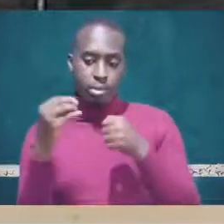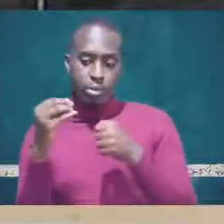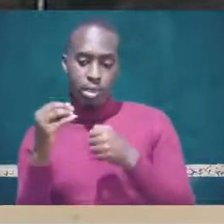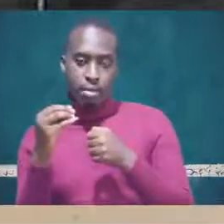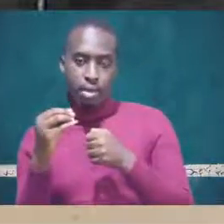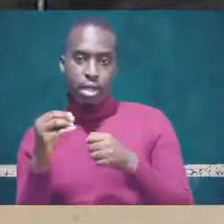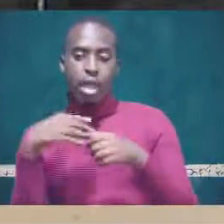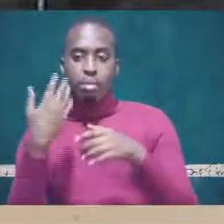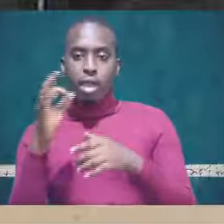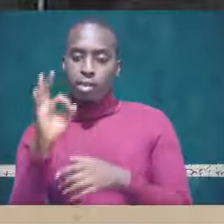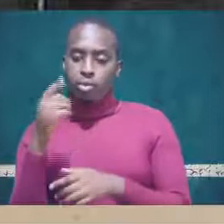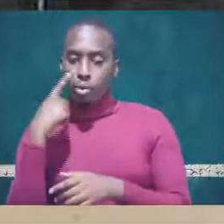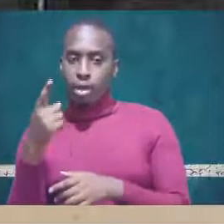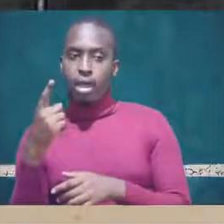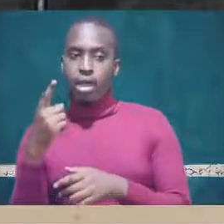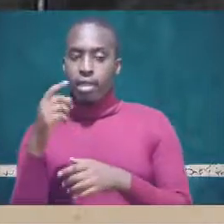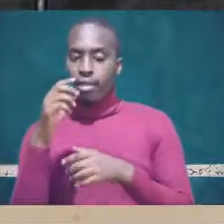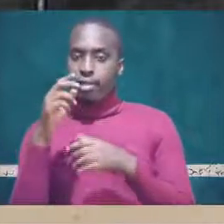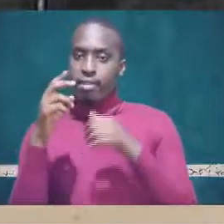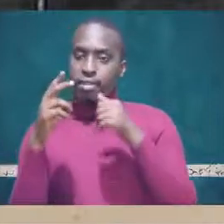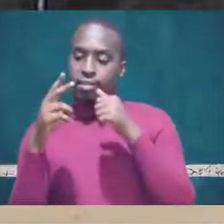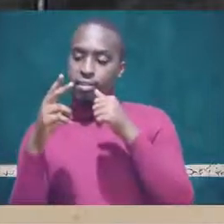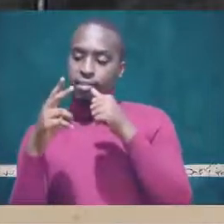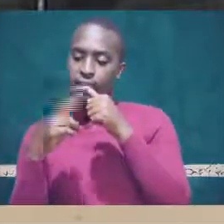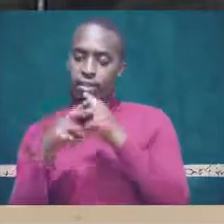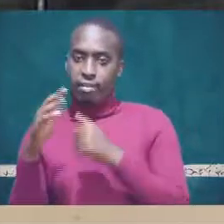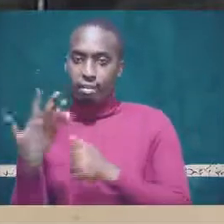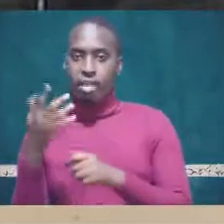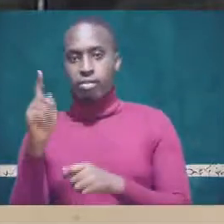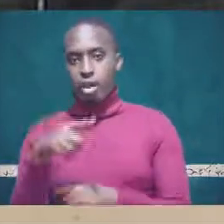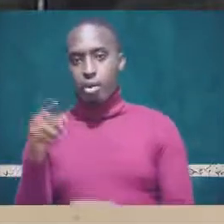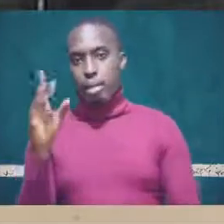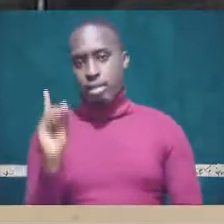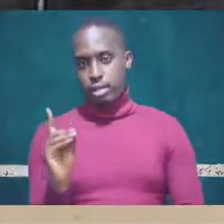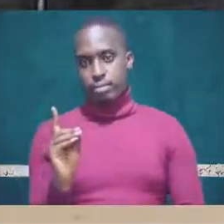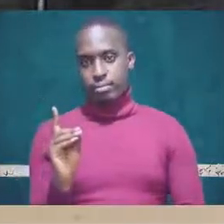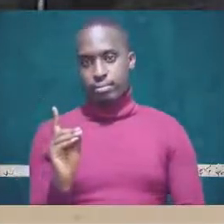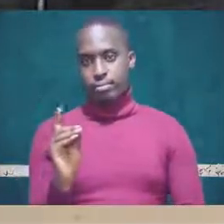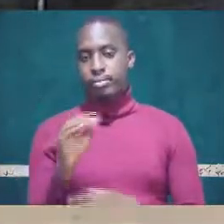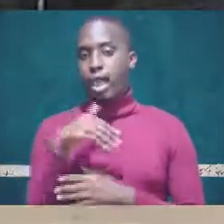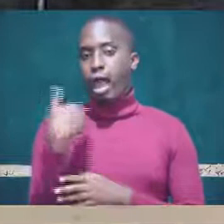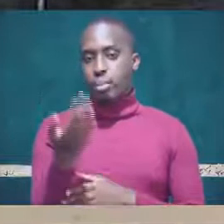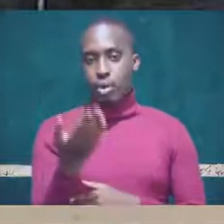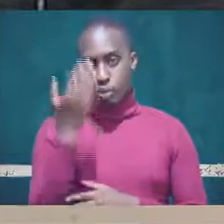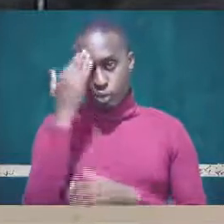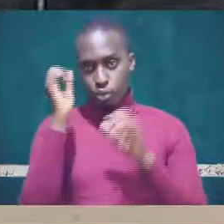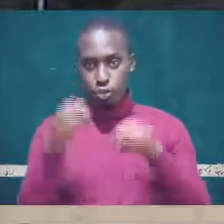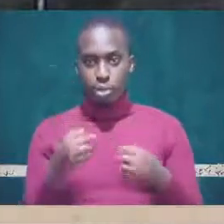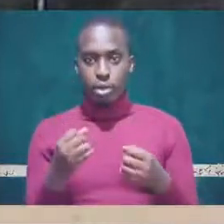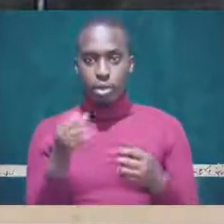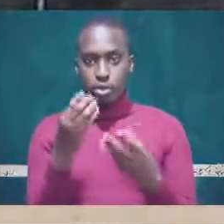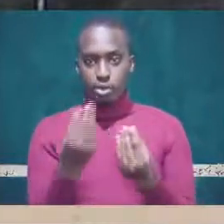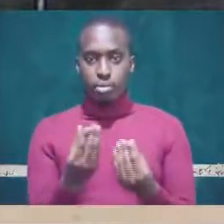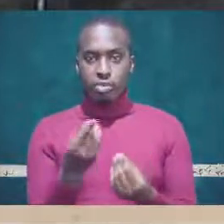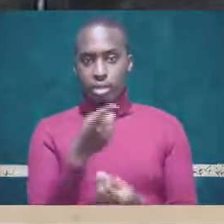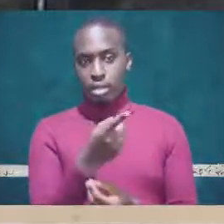is 75 times D. Okay? And so, to simplify this,